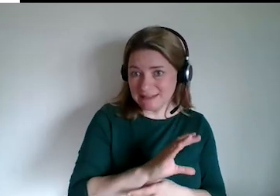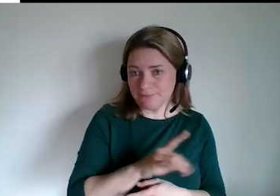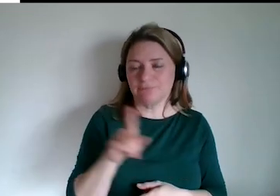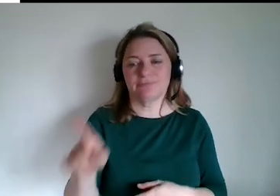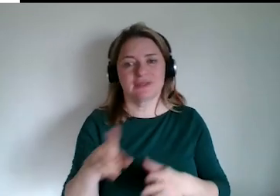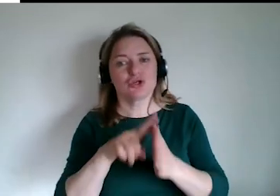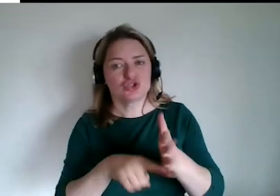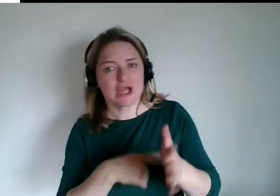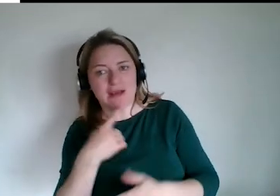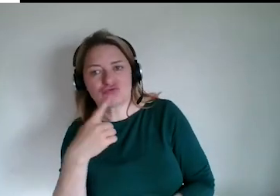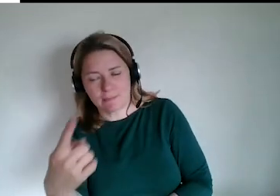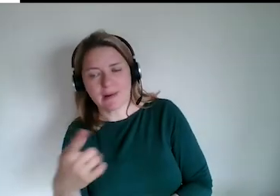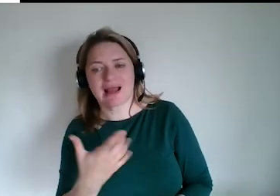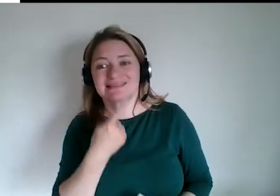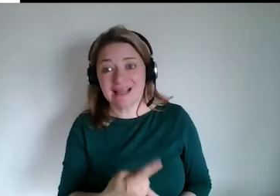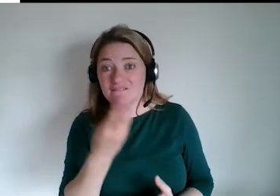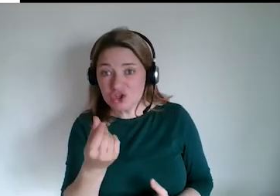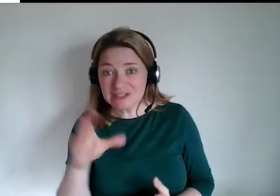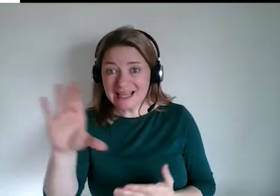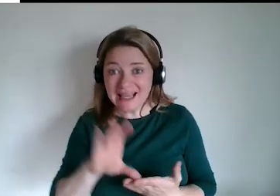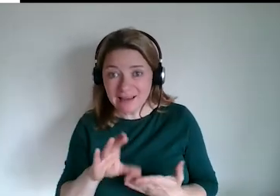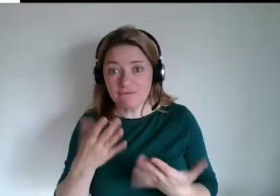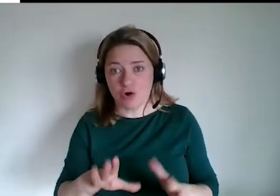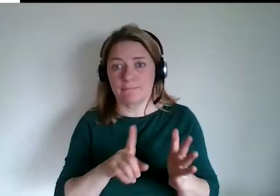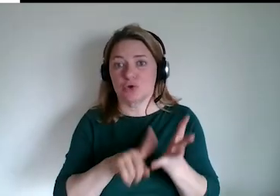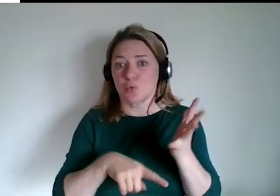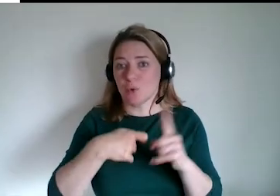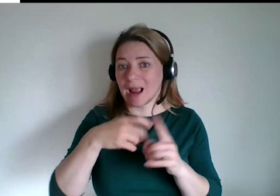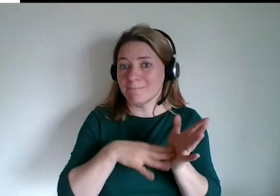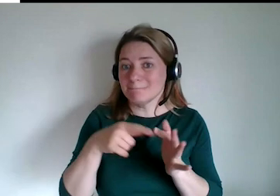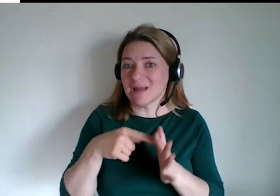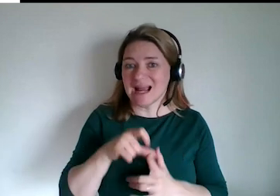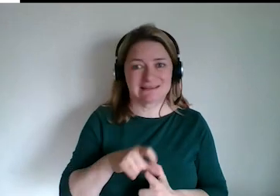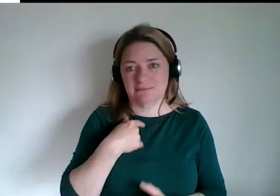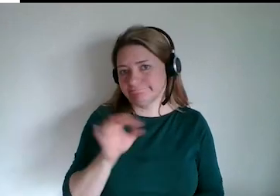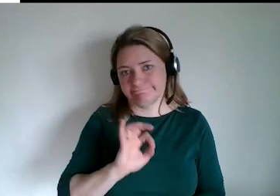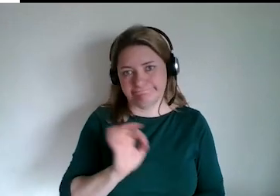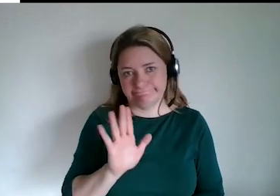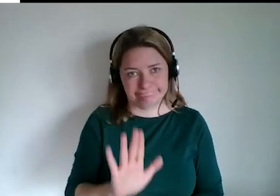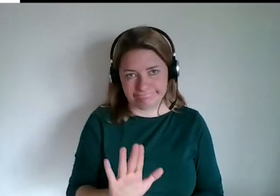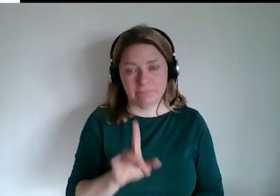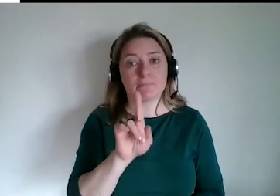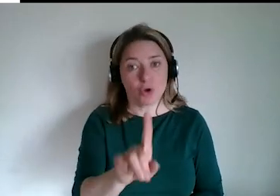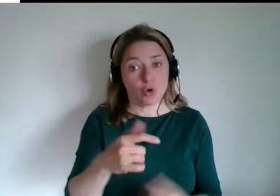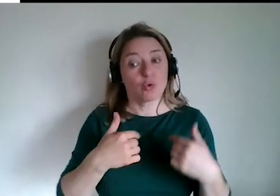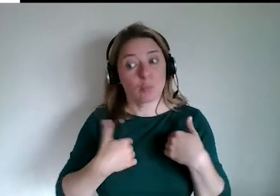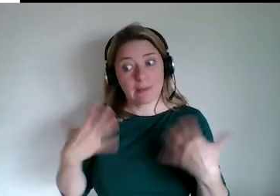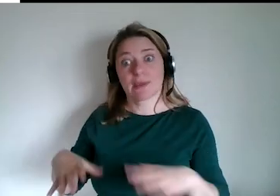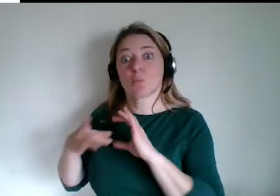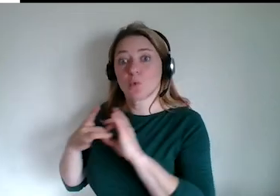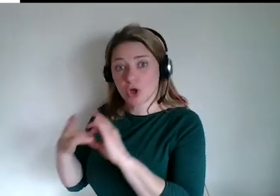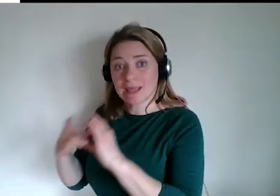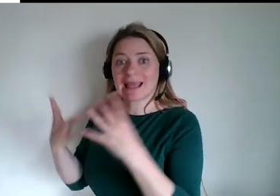no. Yeah. So you need to get your funding from elsewhere. However, we've been working with